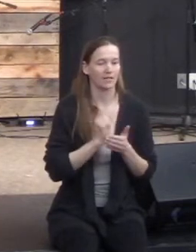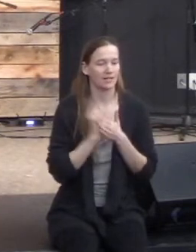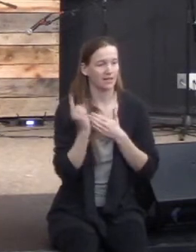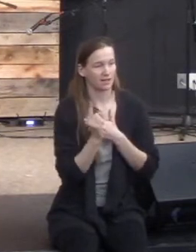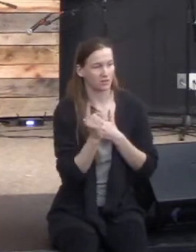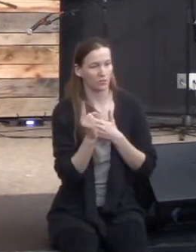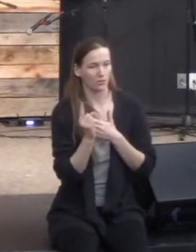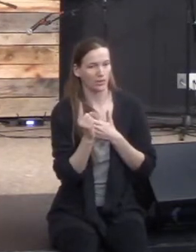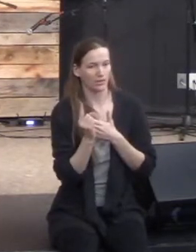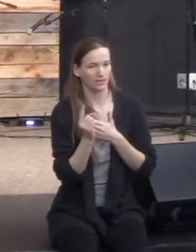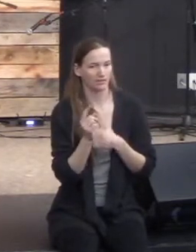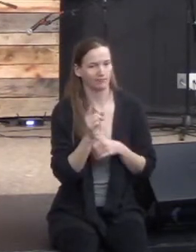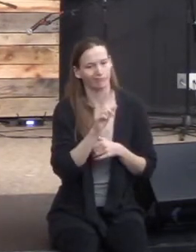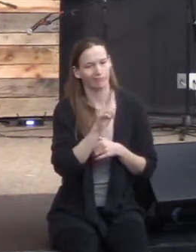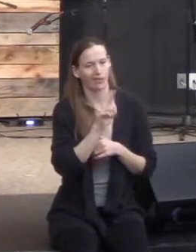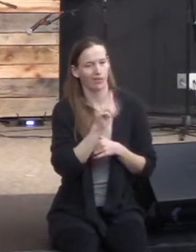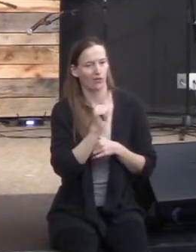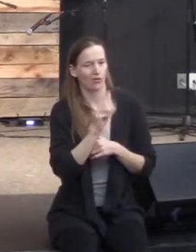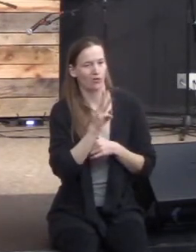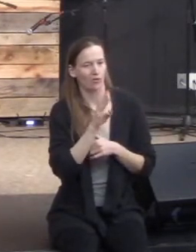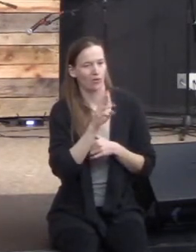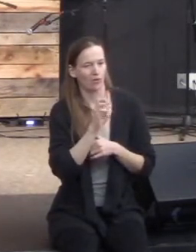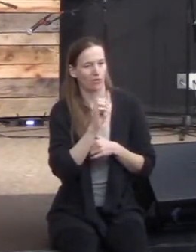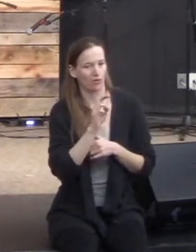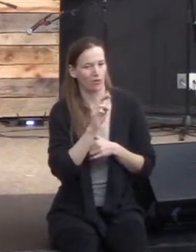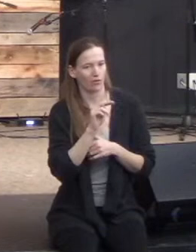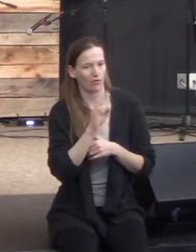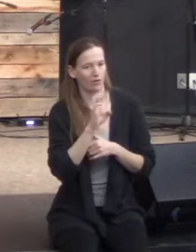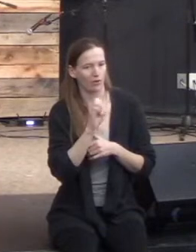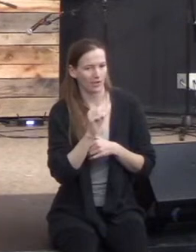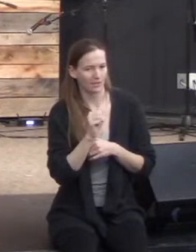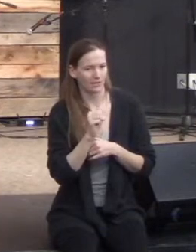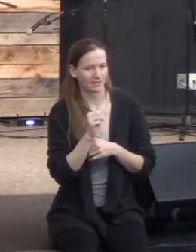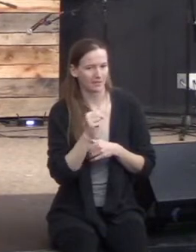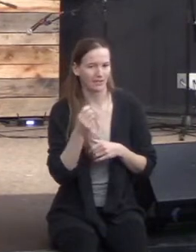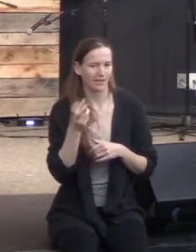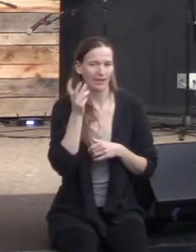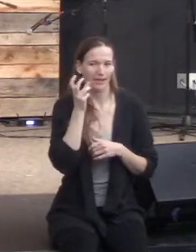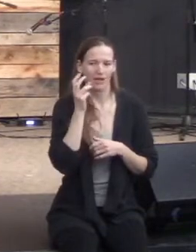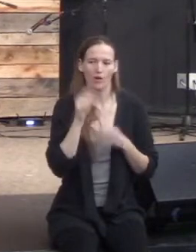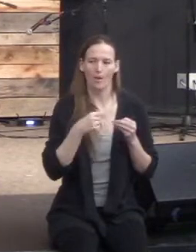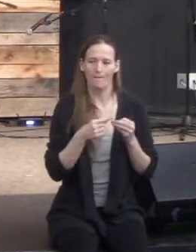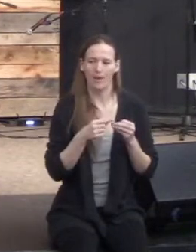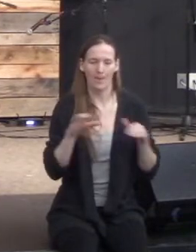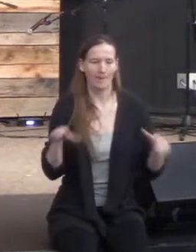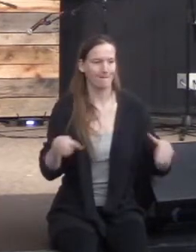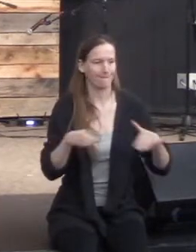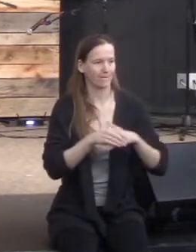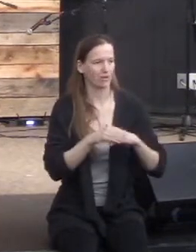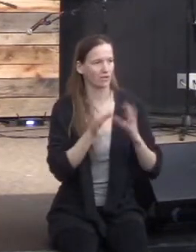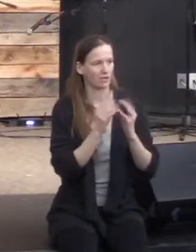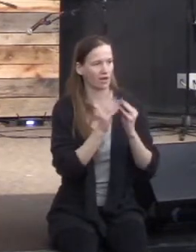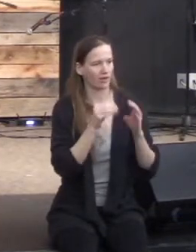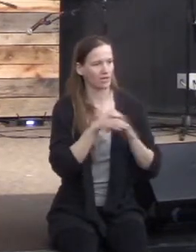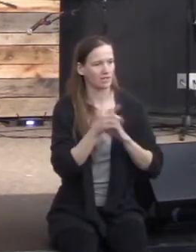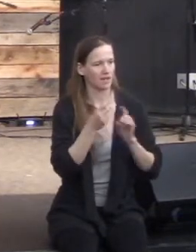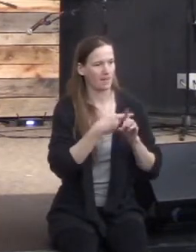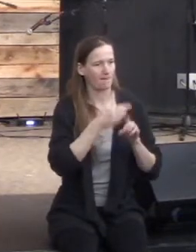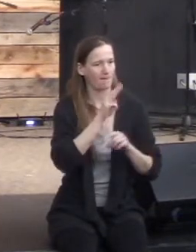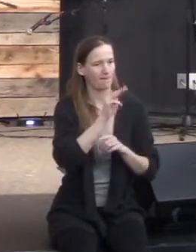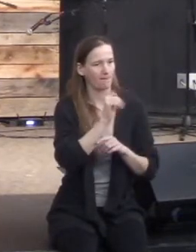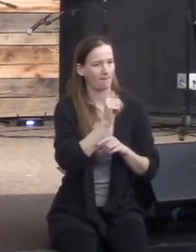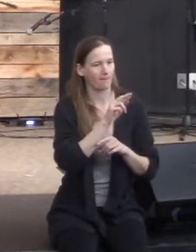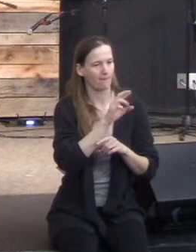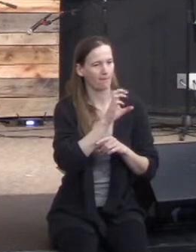next week, actually, Lawrence did not get the message about the marriage conference in March. They're actually having one next weekend, and Kristen and I are doing